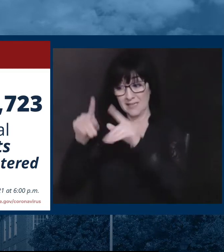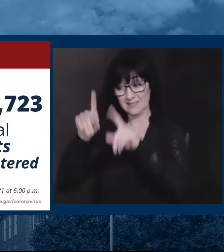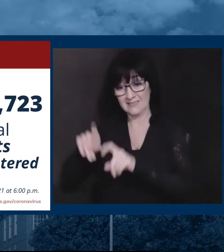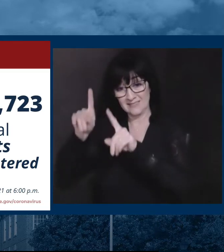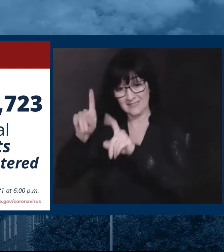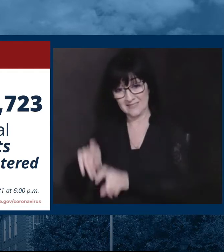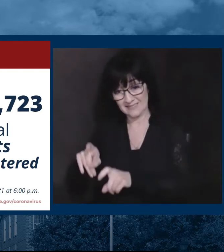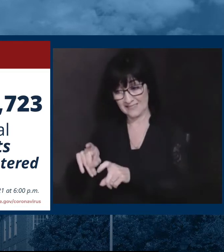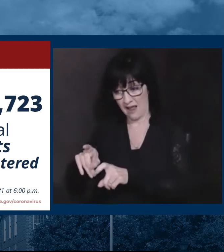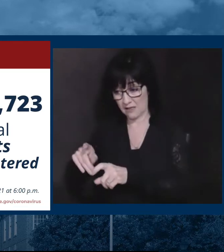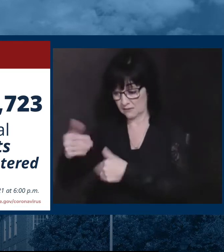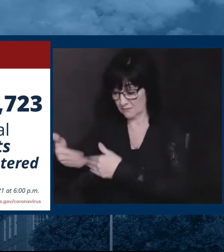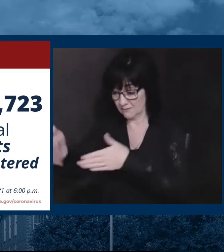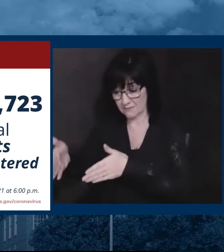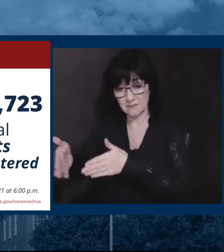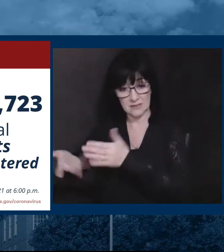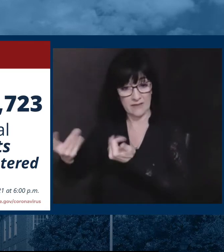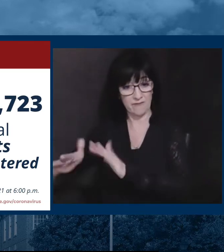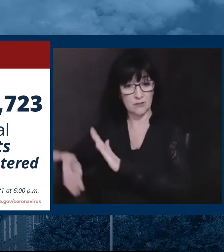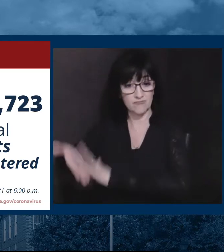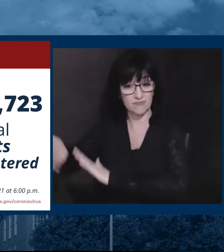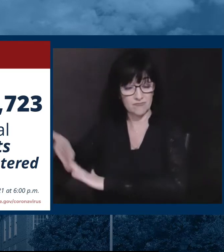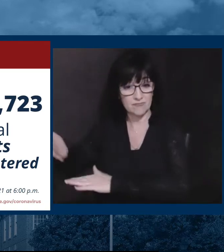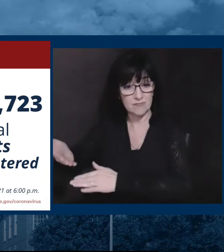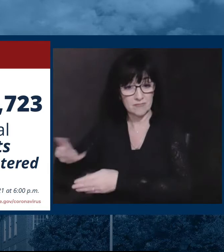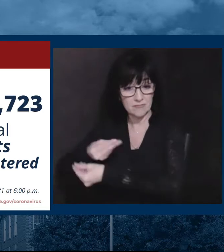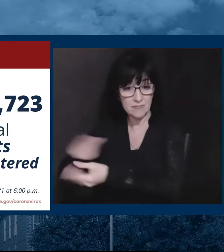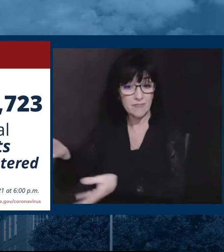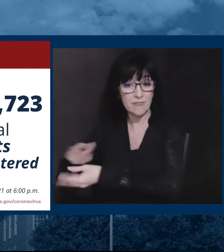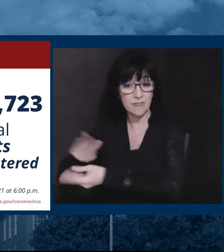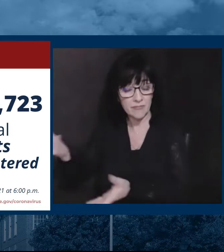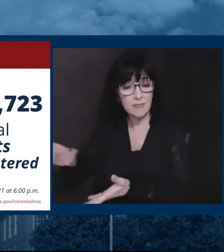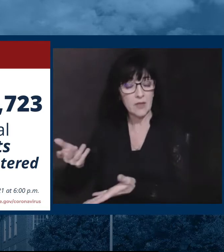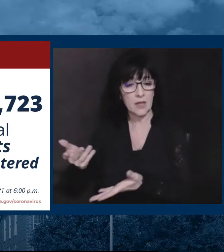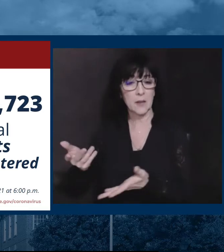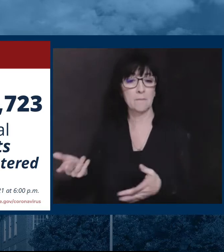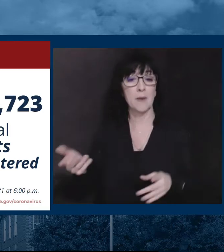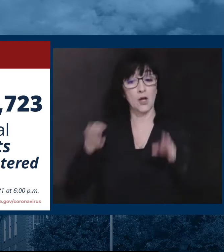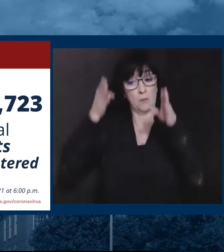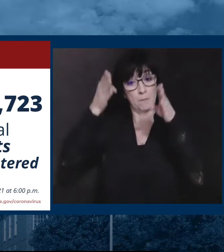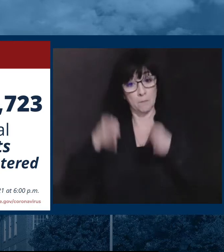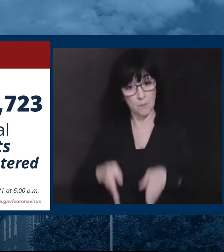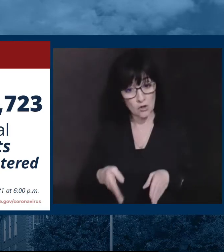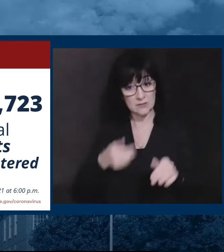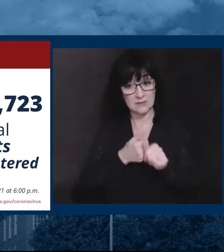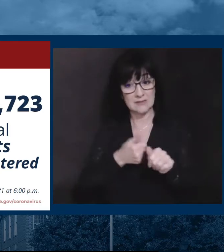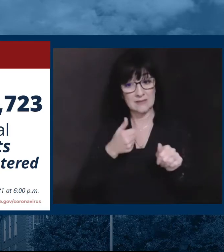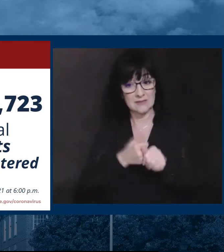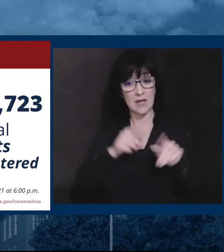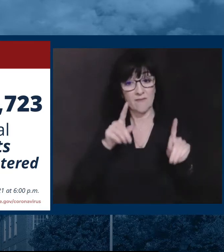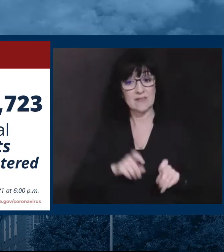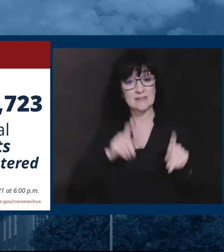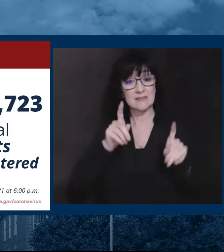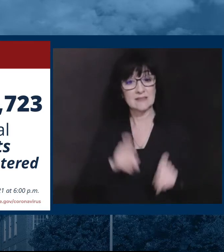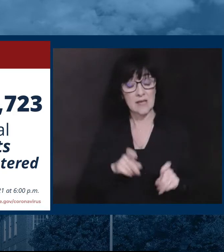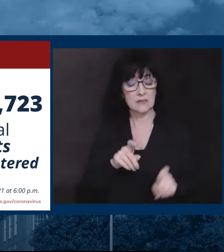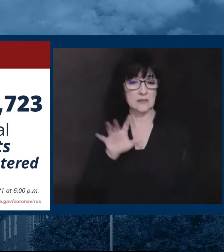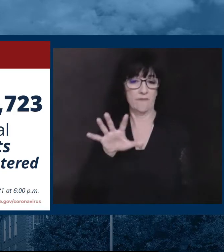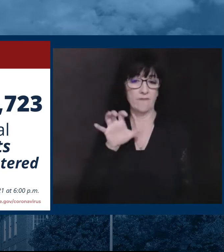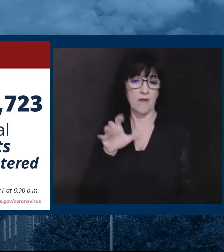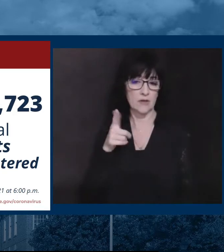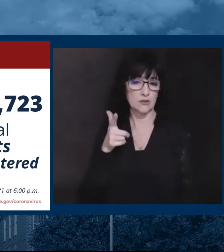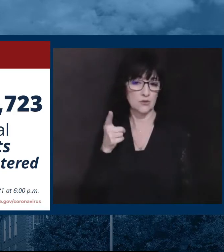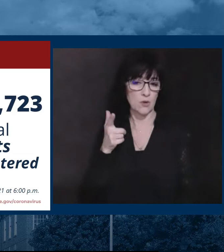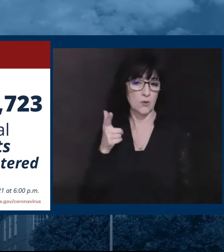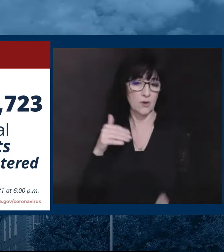your exposure to the virus and whether that you are shedding the virus and contagious to others. You can see